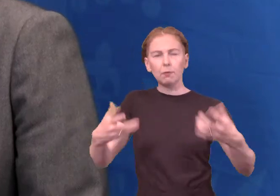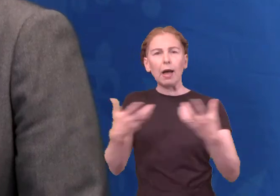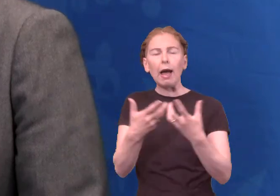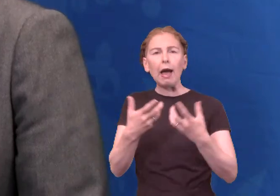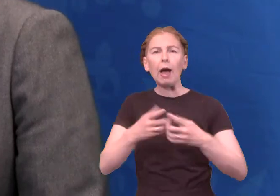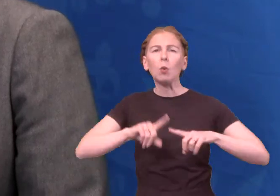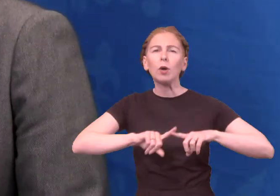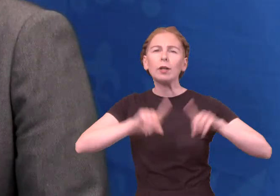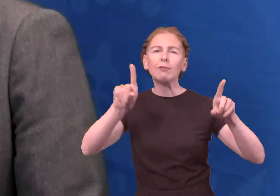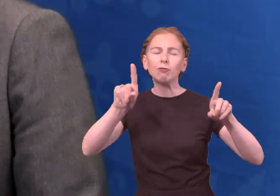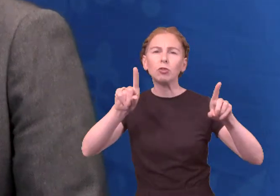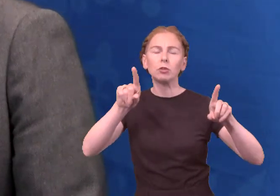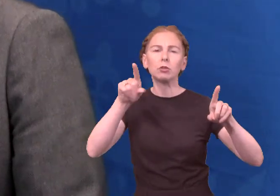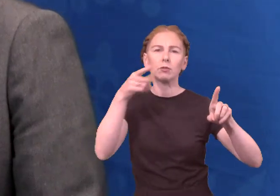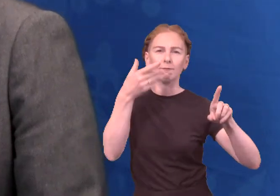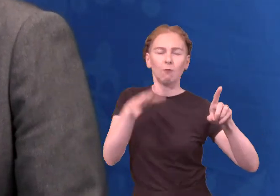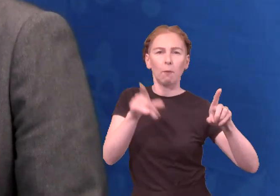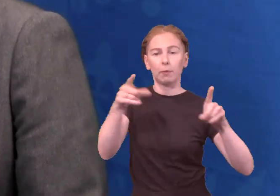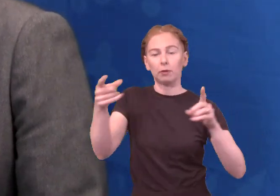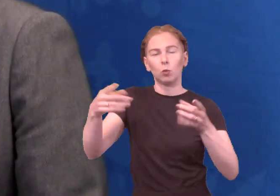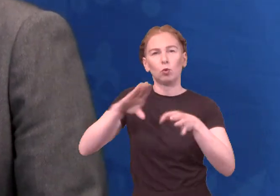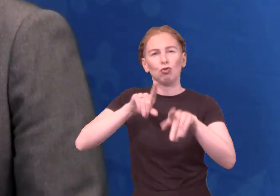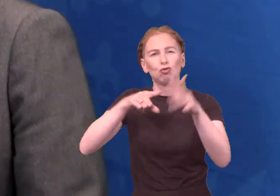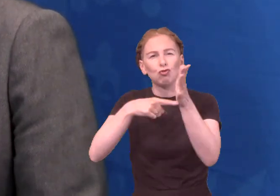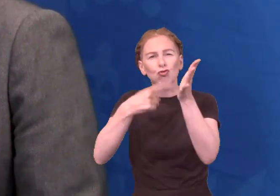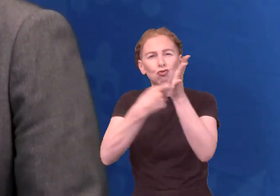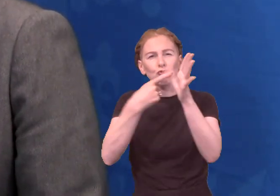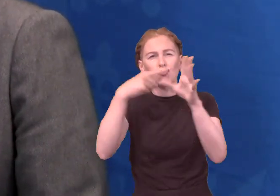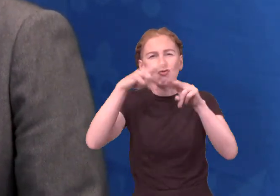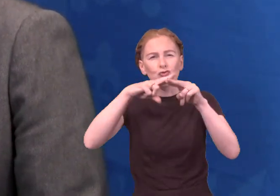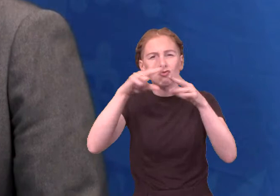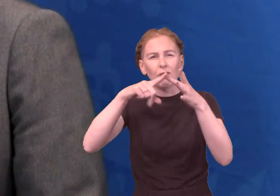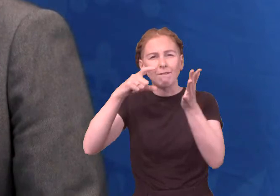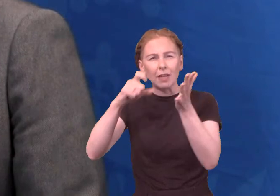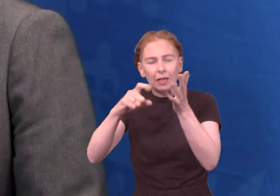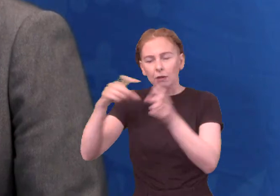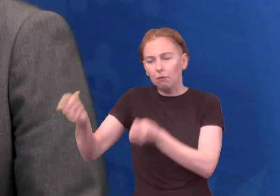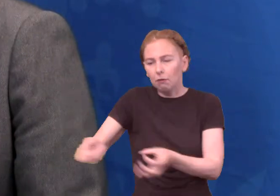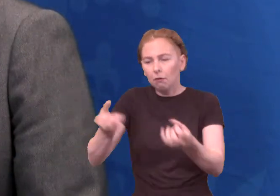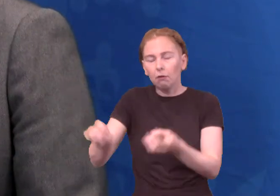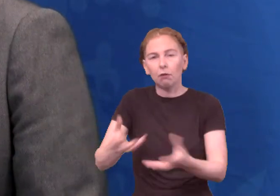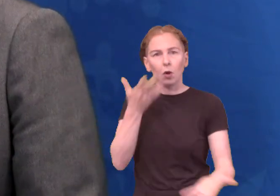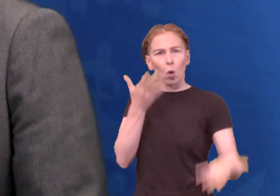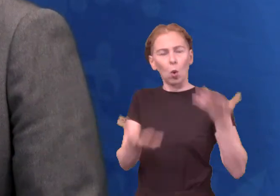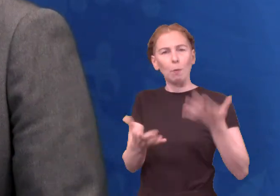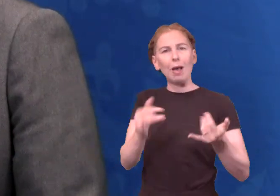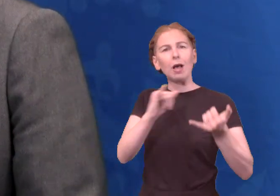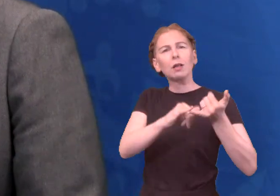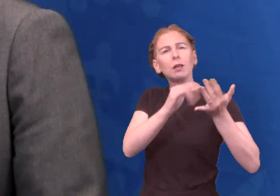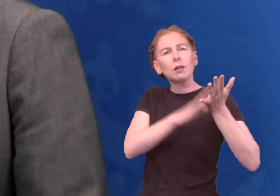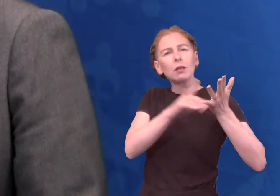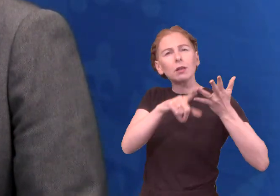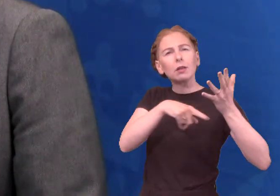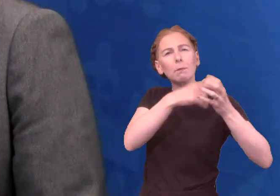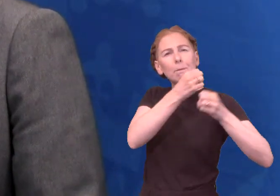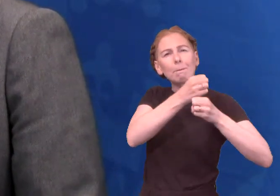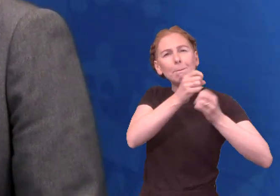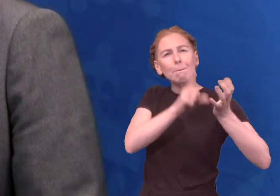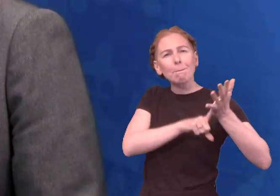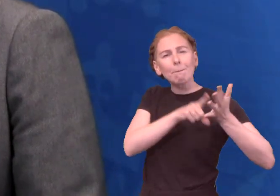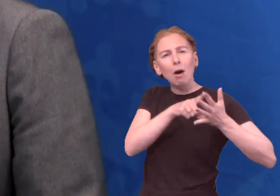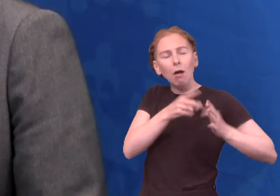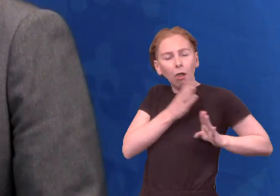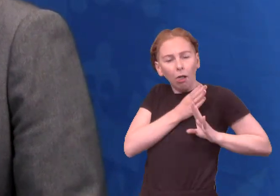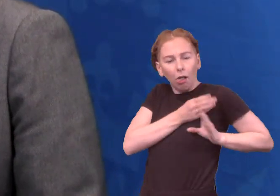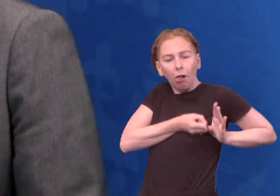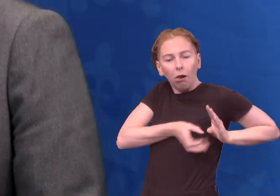people? And they are quite two distinct things. So when we talk about trafficking people, that can actually be just the movement